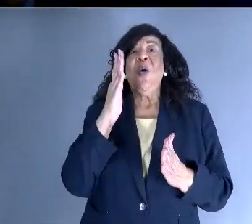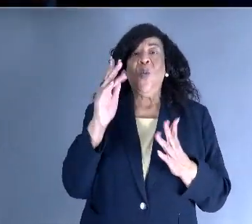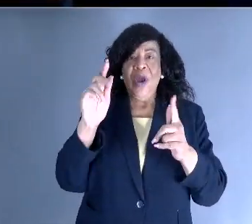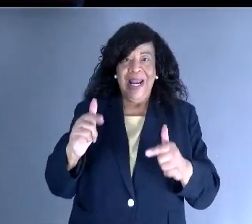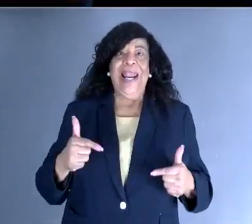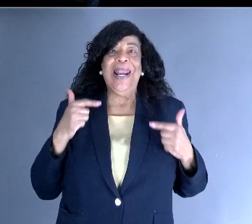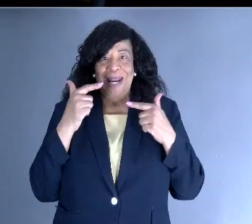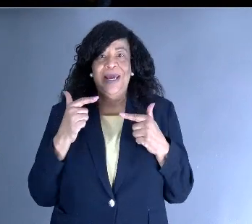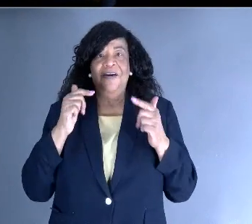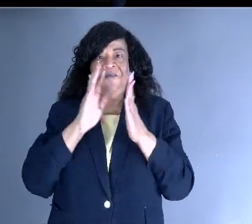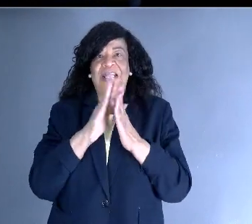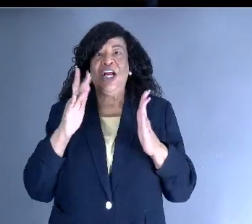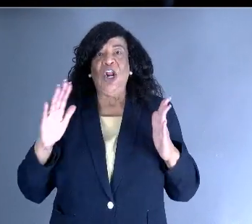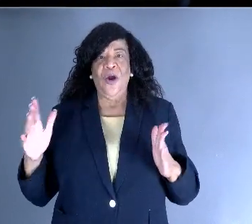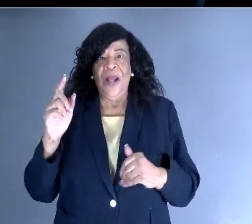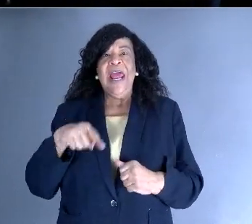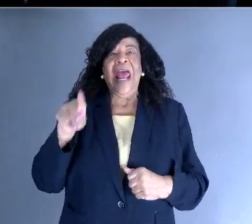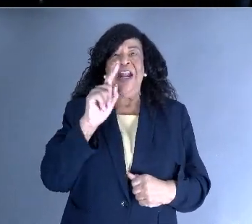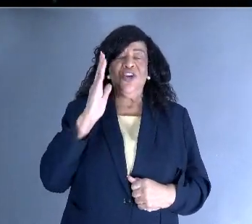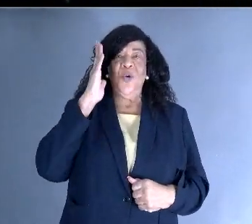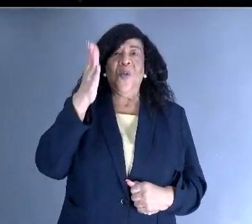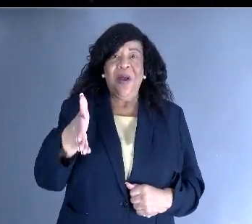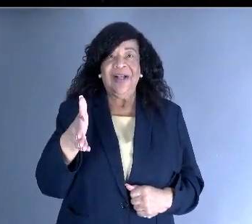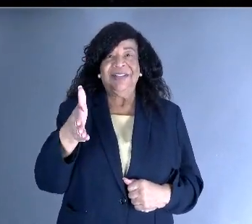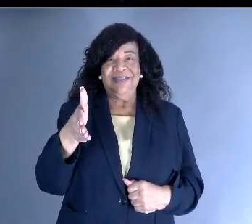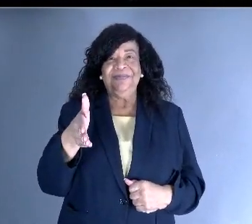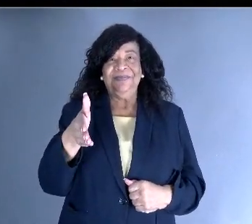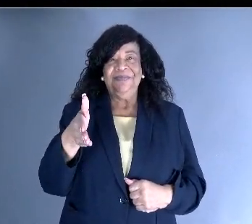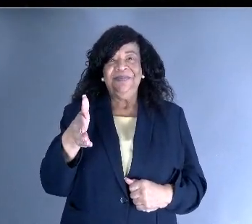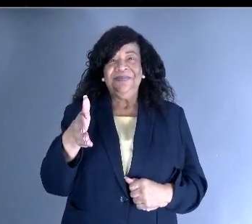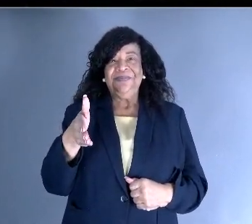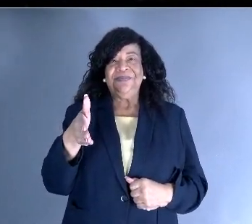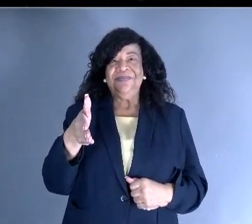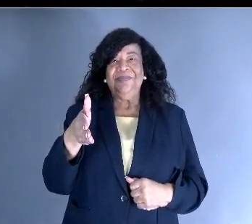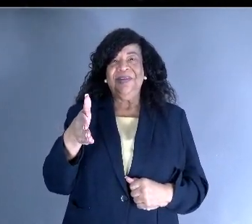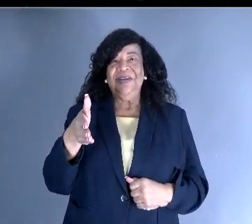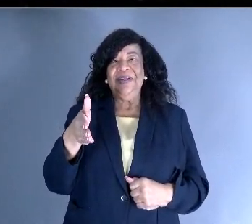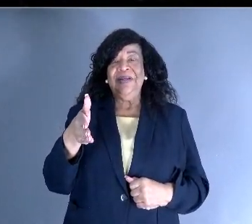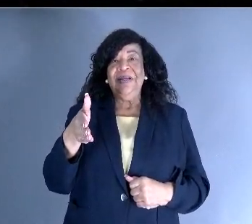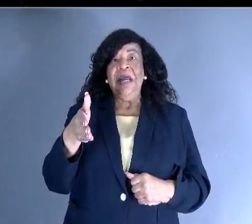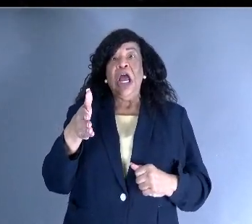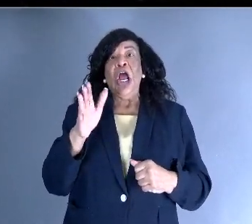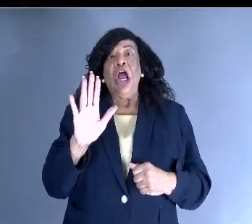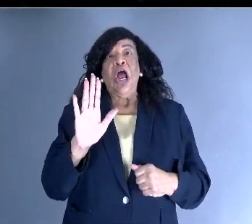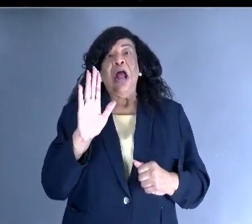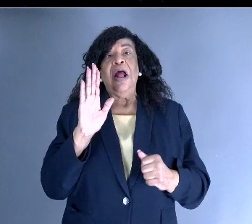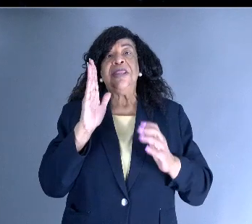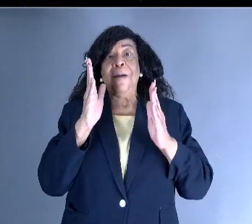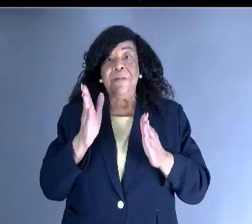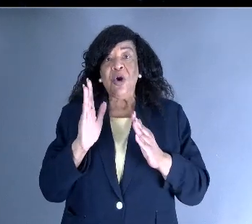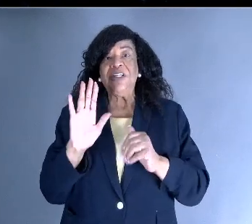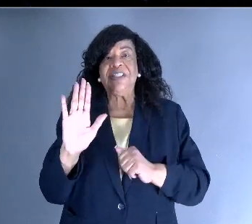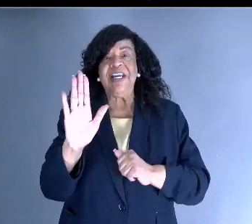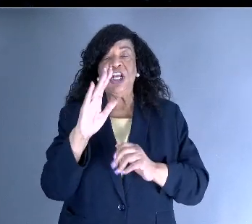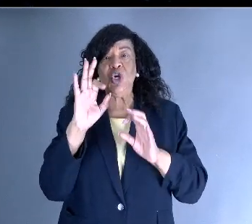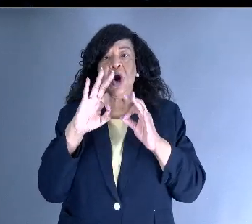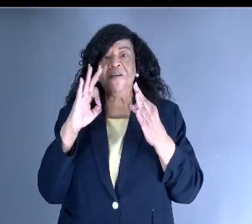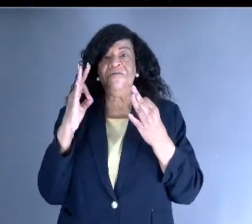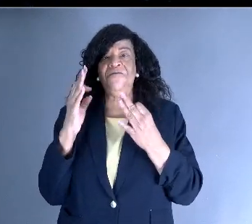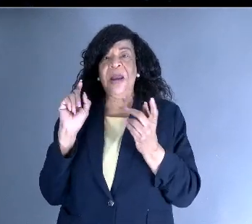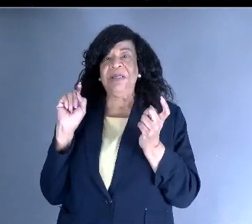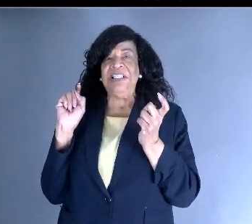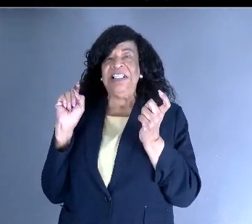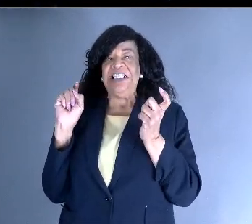and you will be the person in your family that'll change the entire